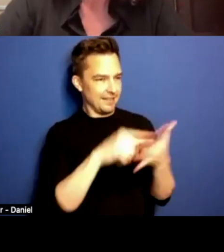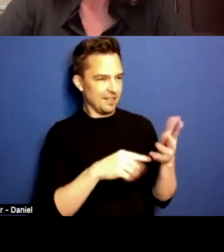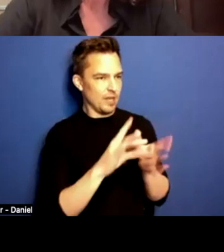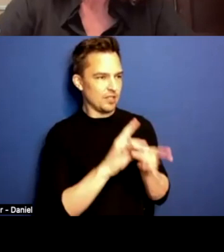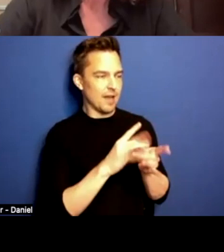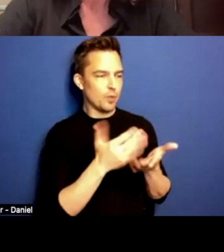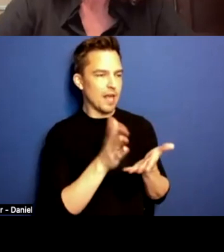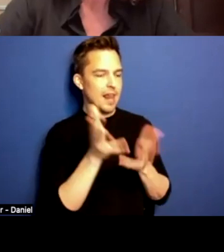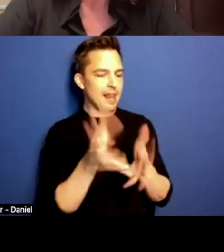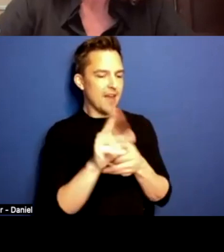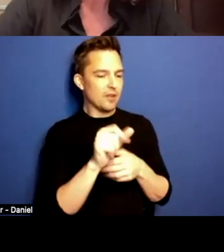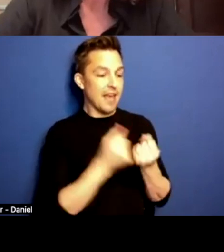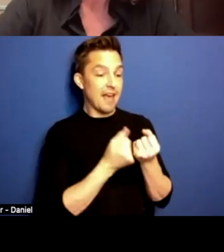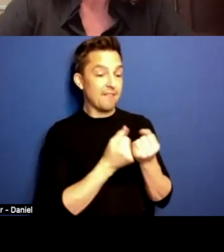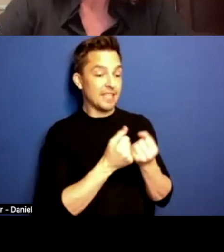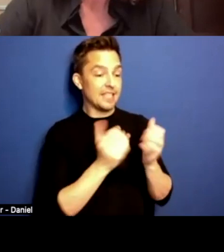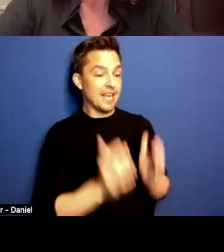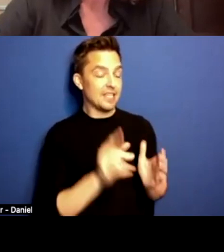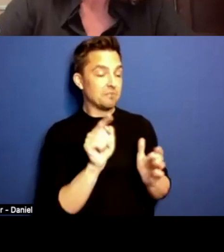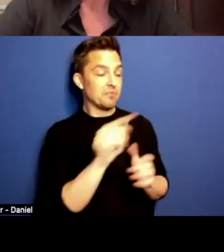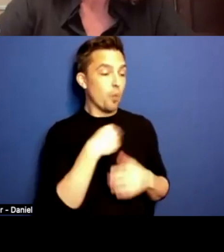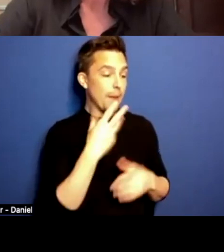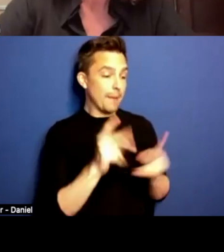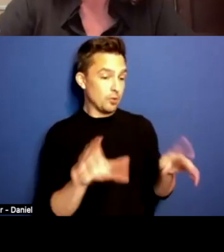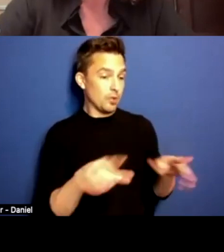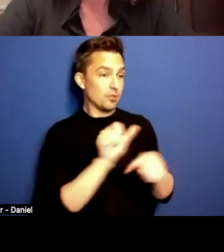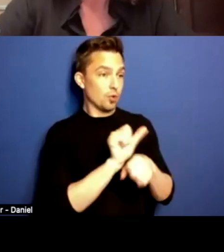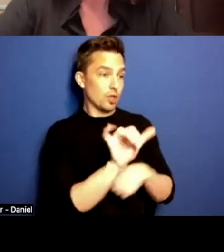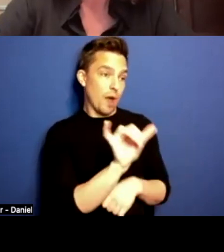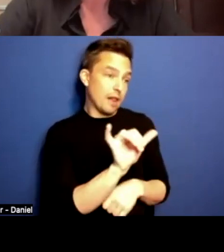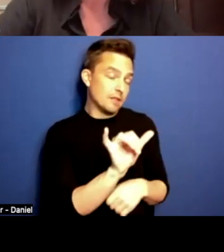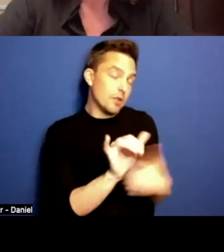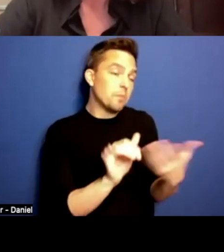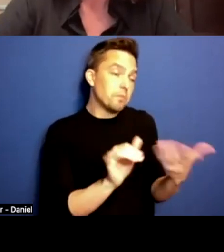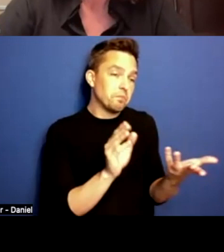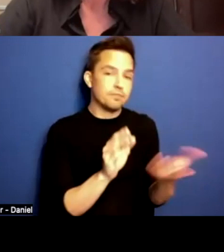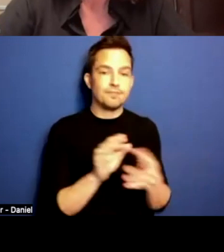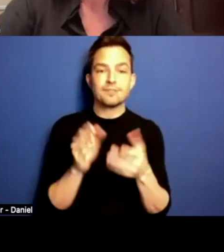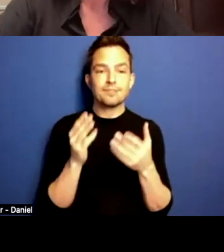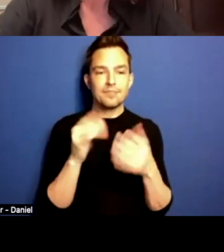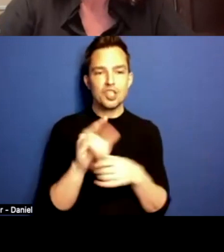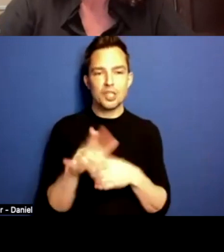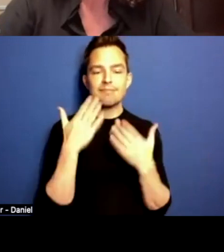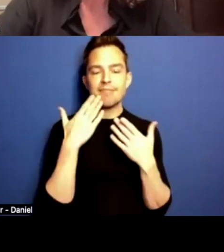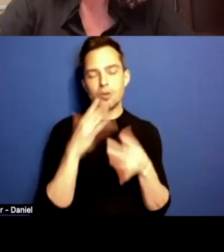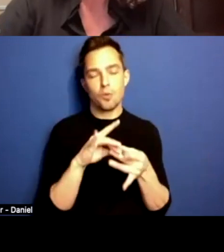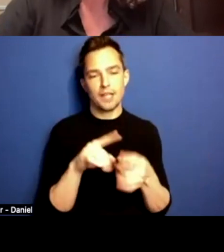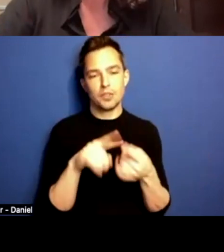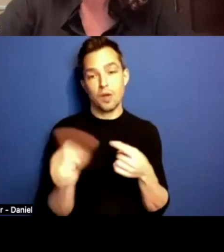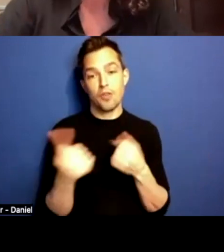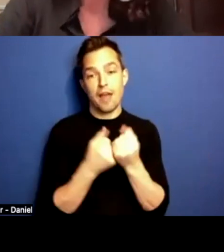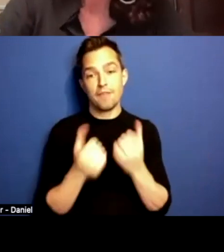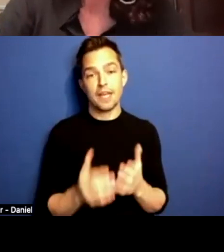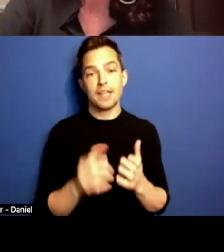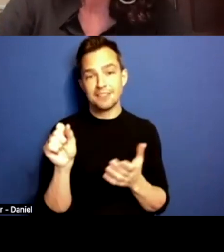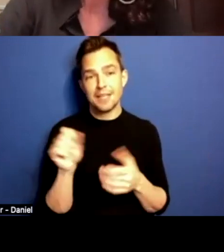our advocates who are white folks who are doing this work as well. Thank you. For us, in relation with other advocates, but also